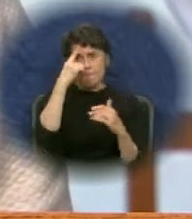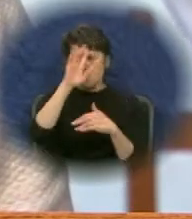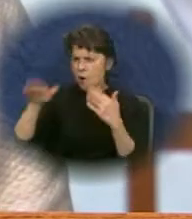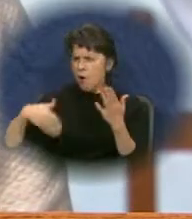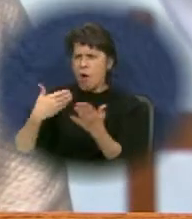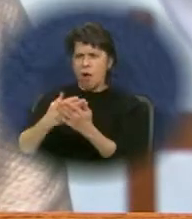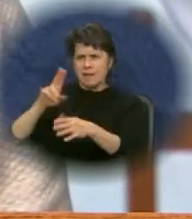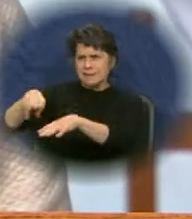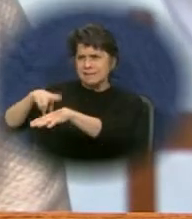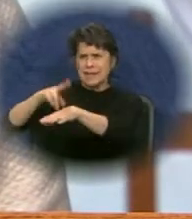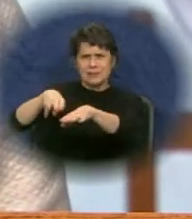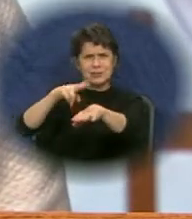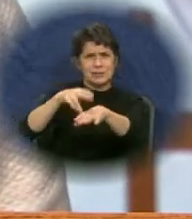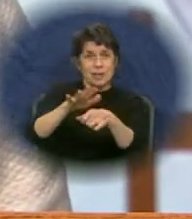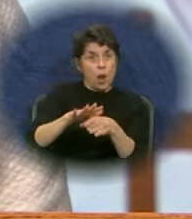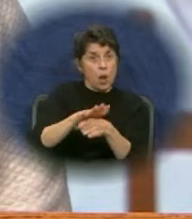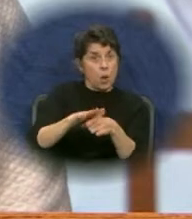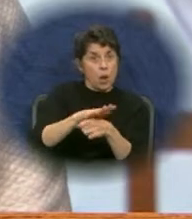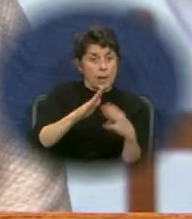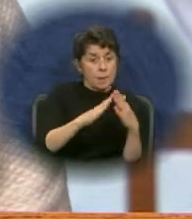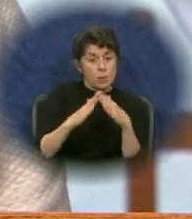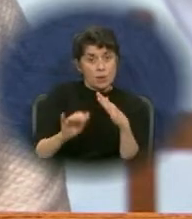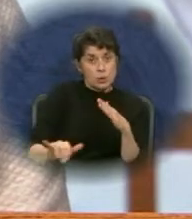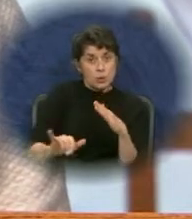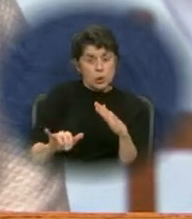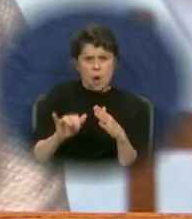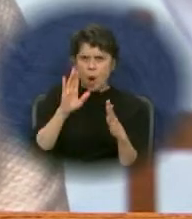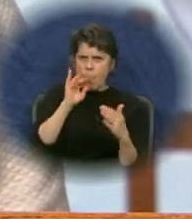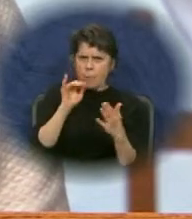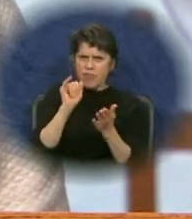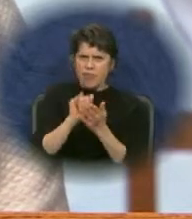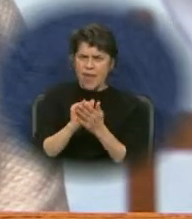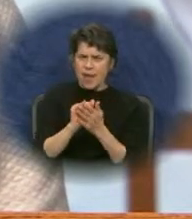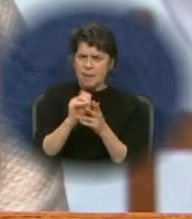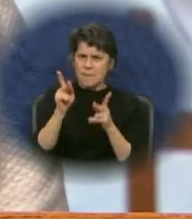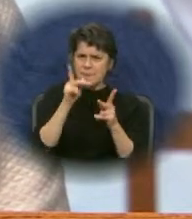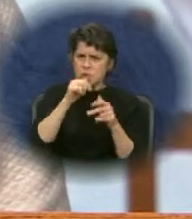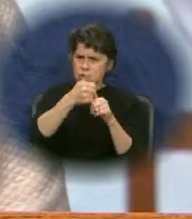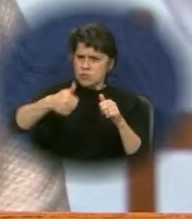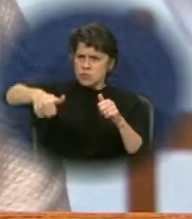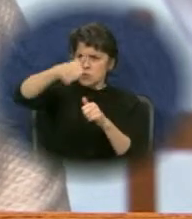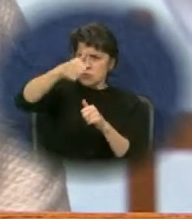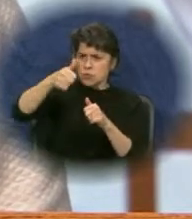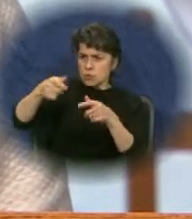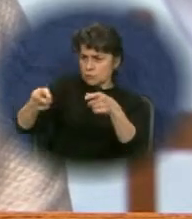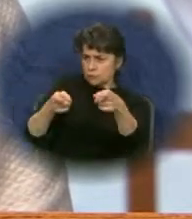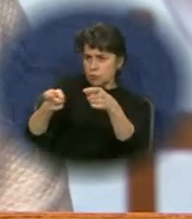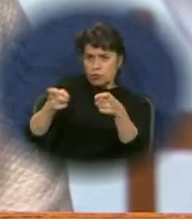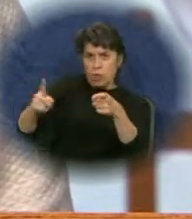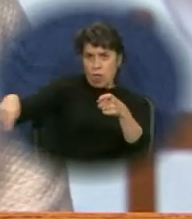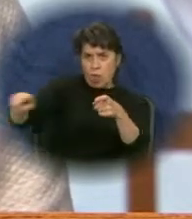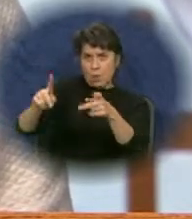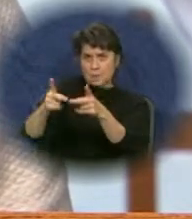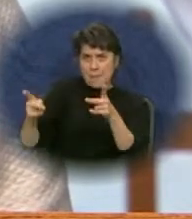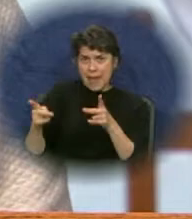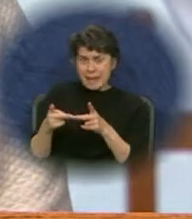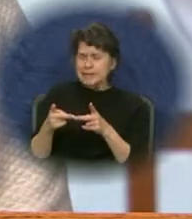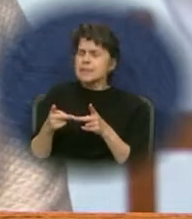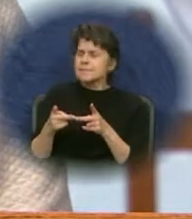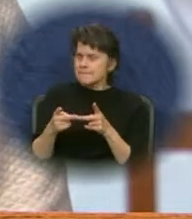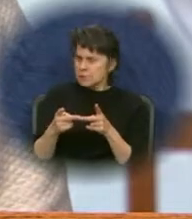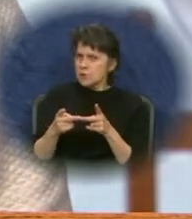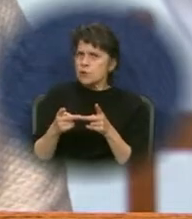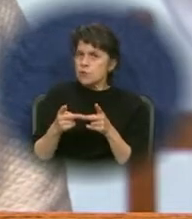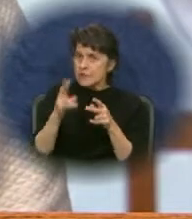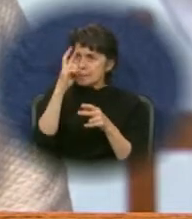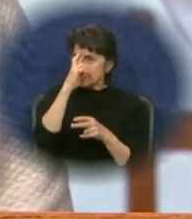communities, and may those who lead them be instruments of healing, justice, equality, and respect for the lives of